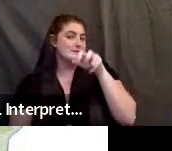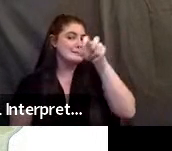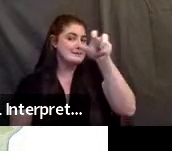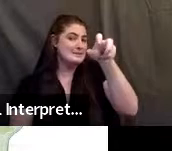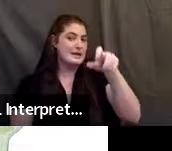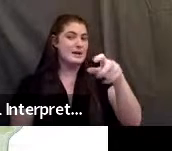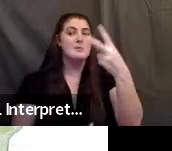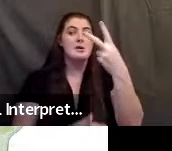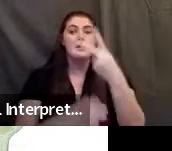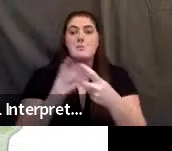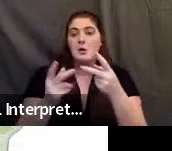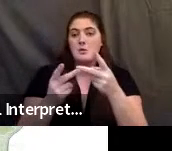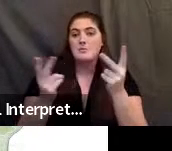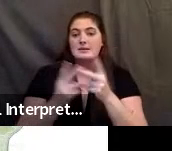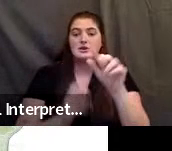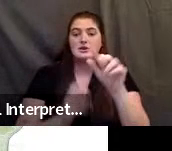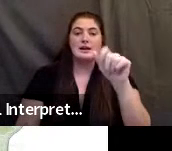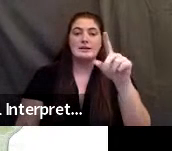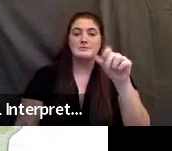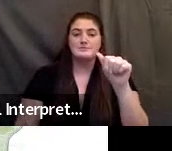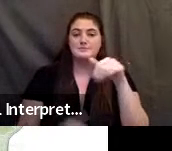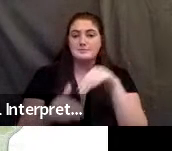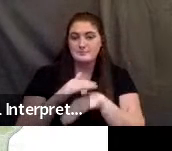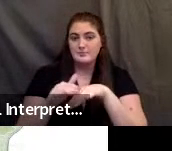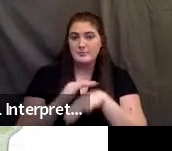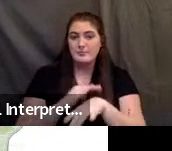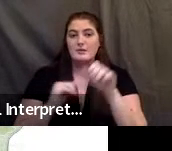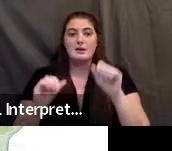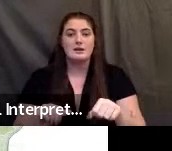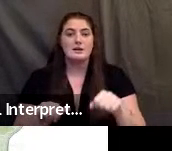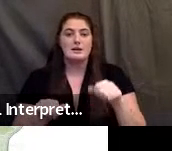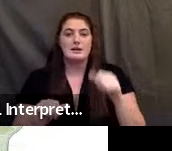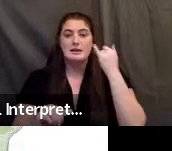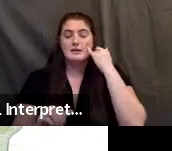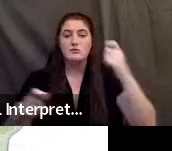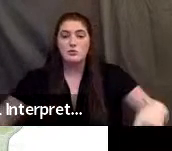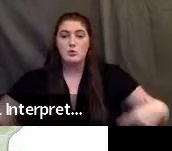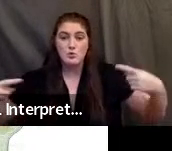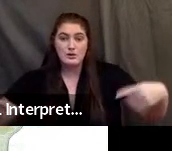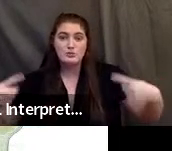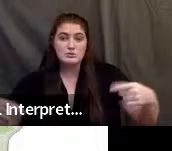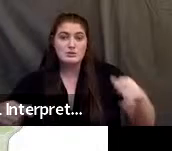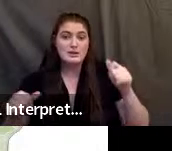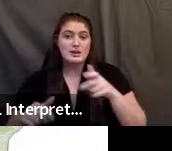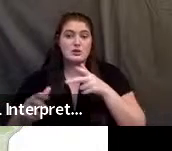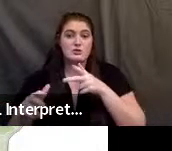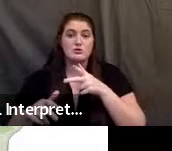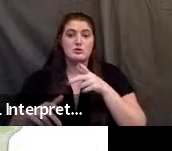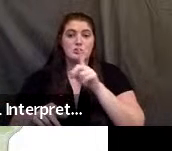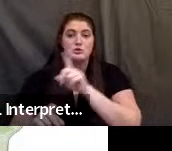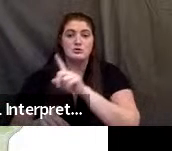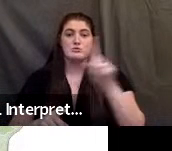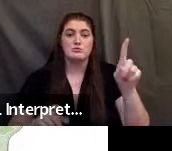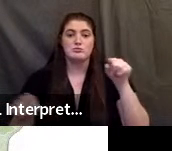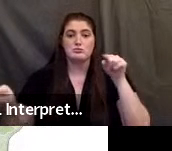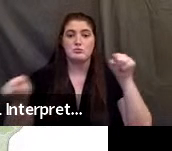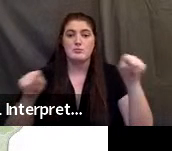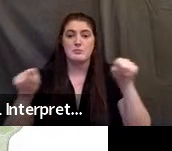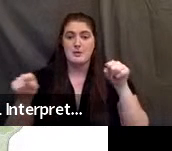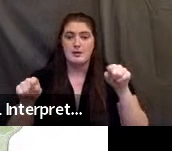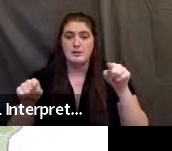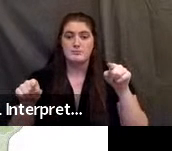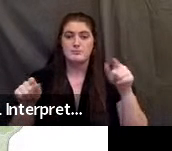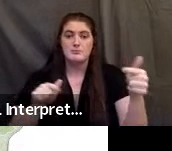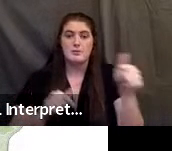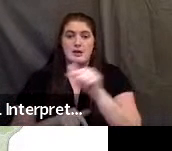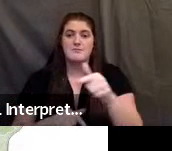spaces are ADA accessible. But can you go from one to the other if you're in a wheelchair? From one to the other, no, it was